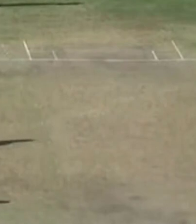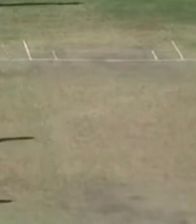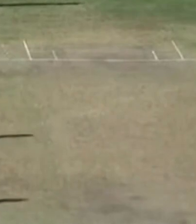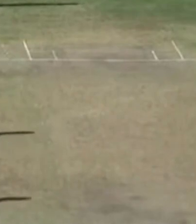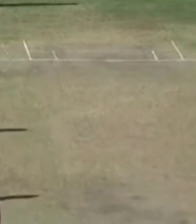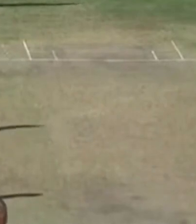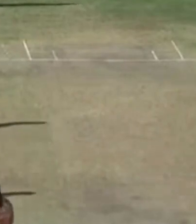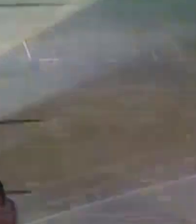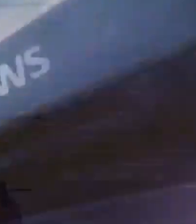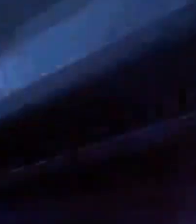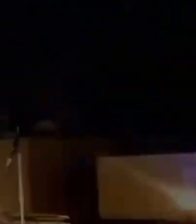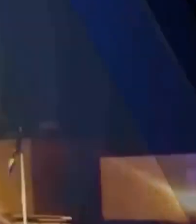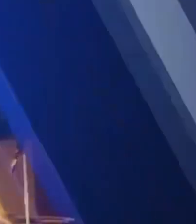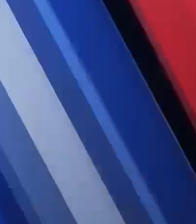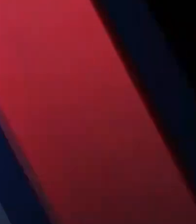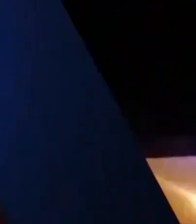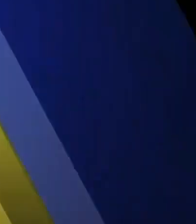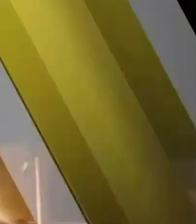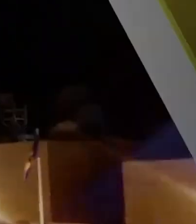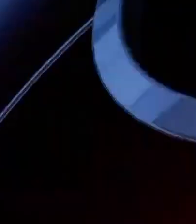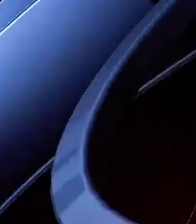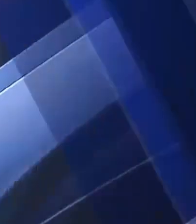Jamaica.